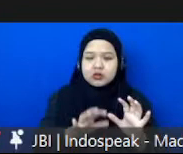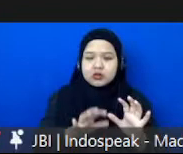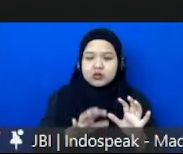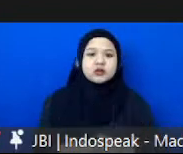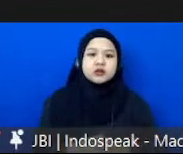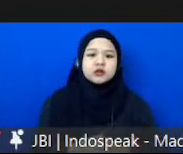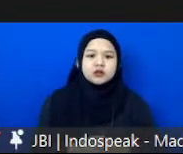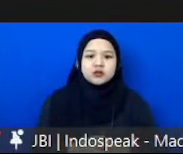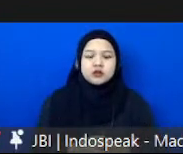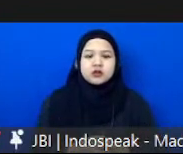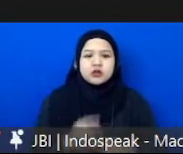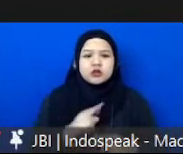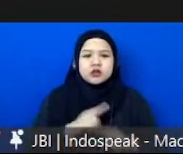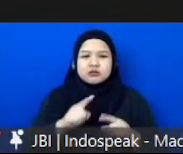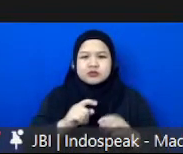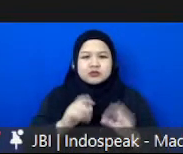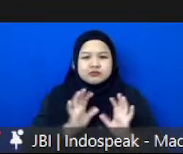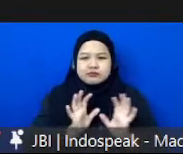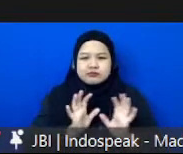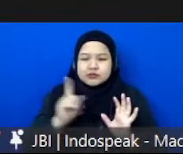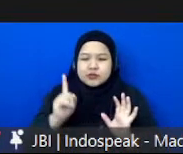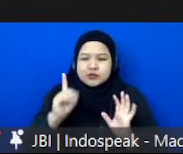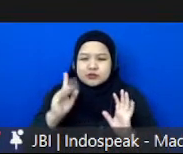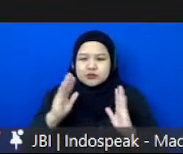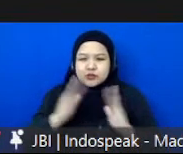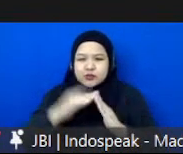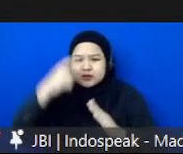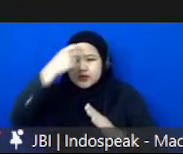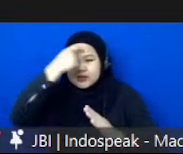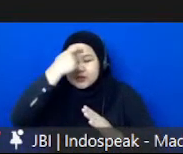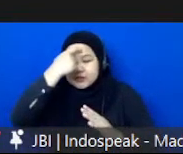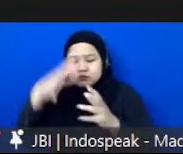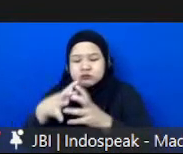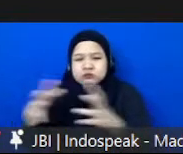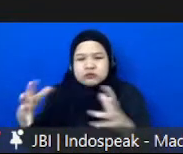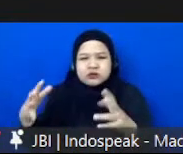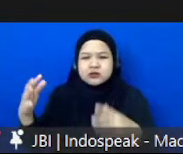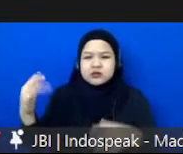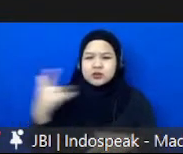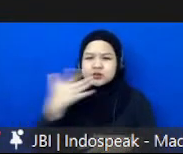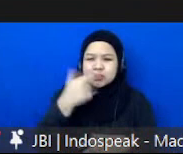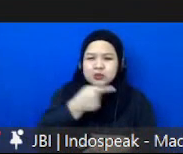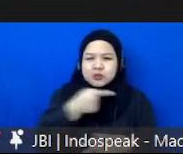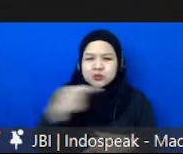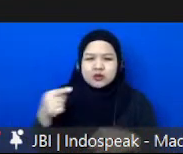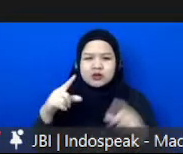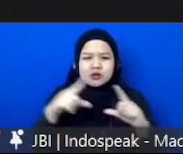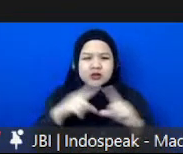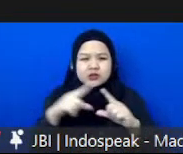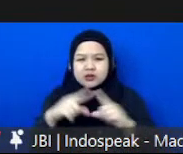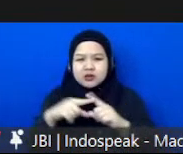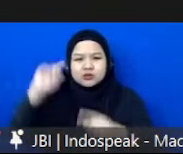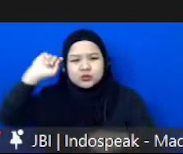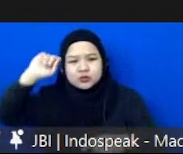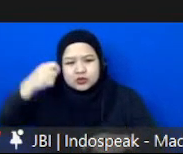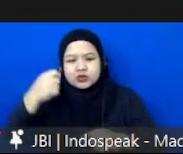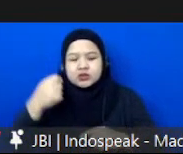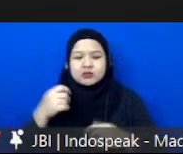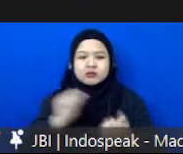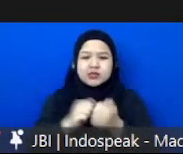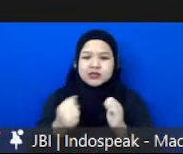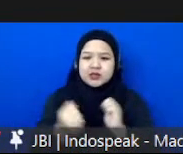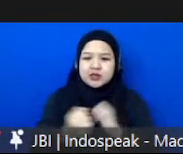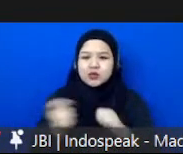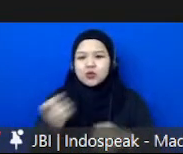how hospitals were running out of beds and ICU facilities, oxygen and drug. But then by